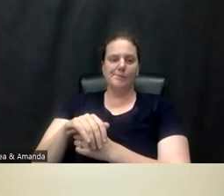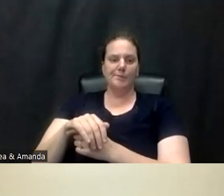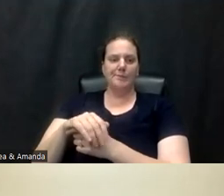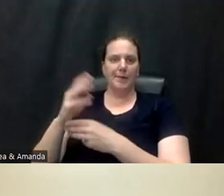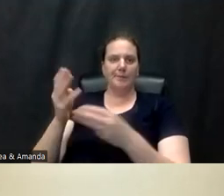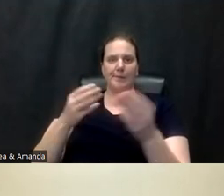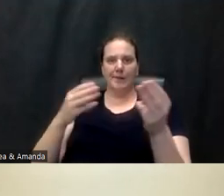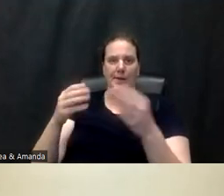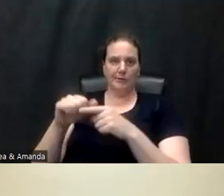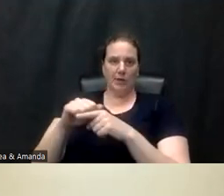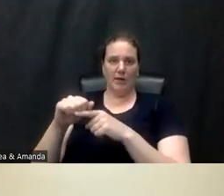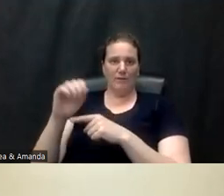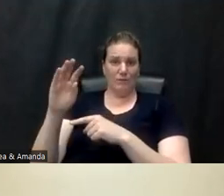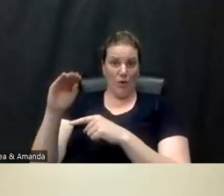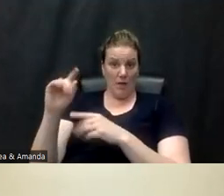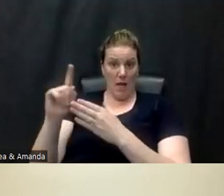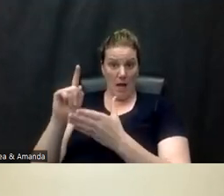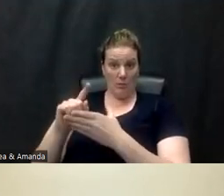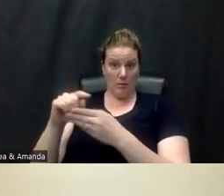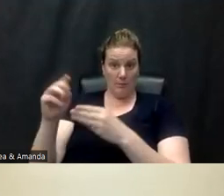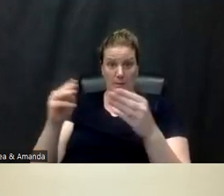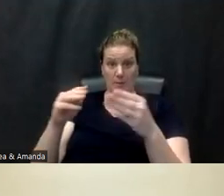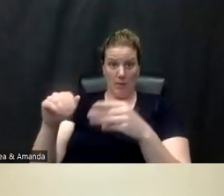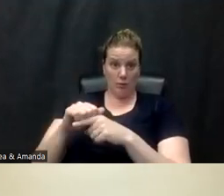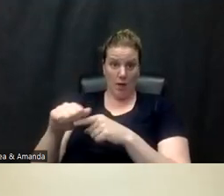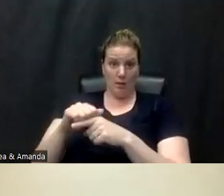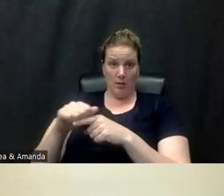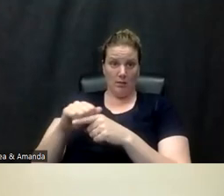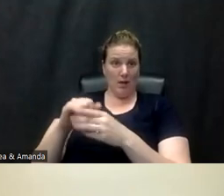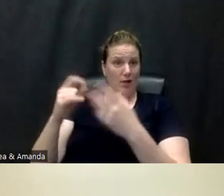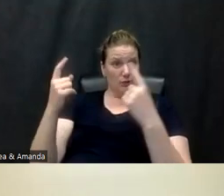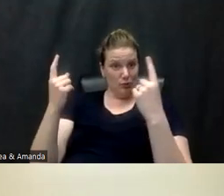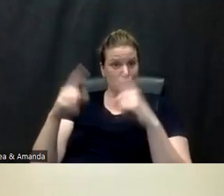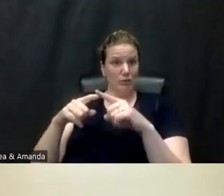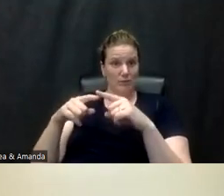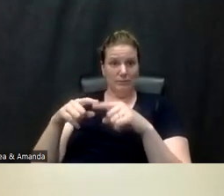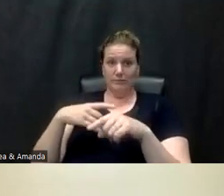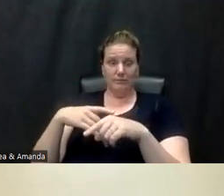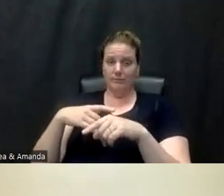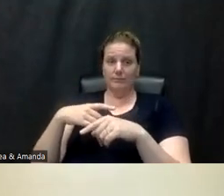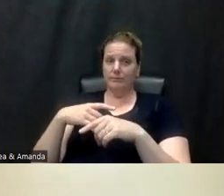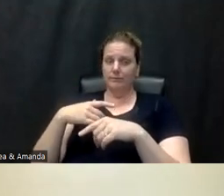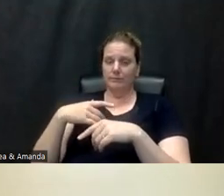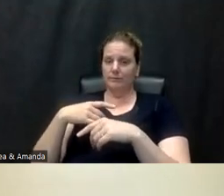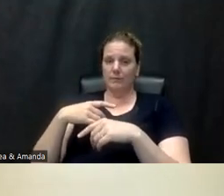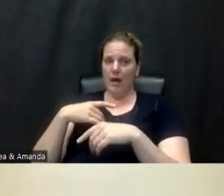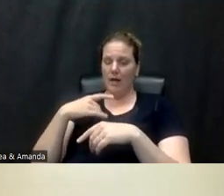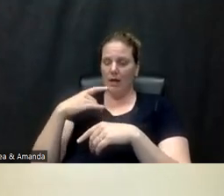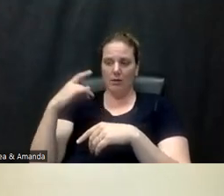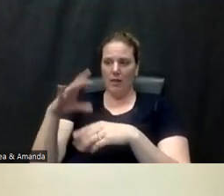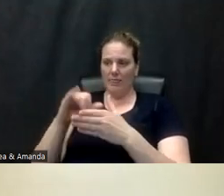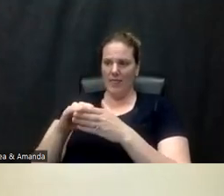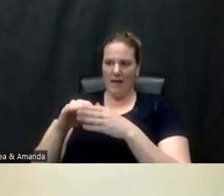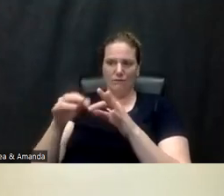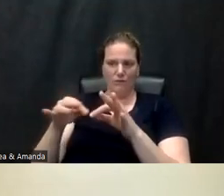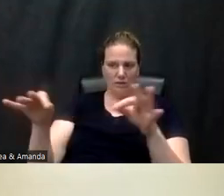mediator training, 40-hour mediator training. I agree. I don't love this phrasing until